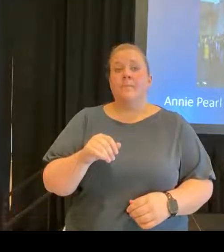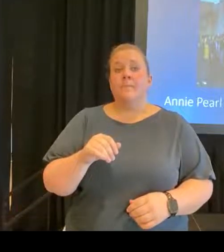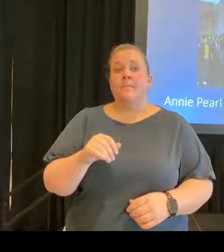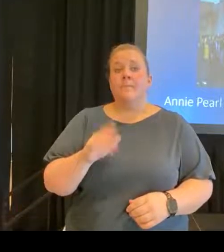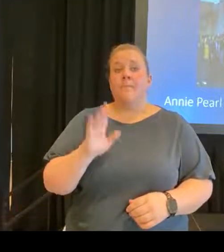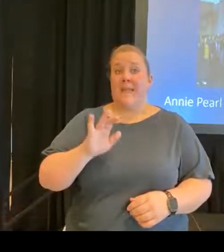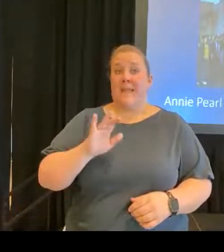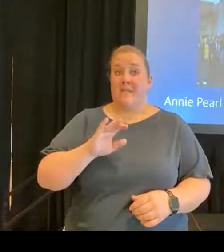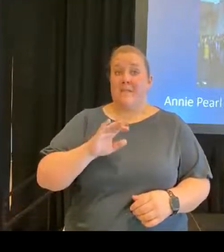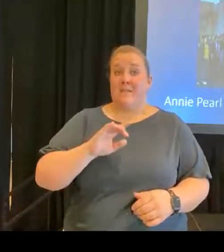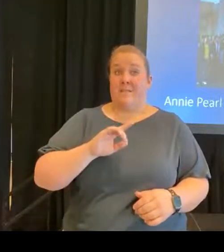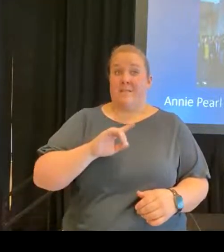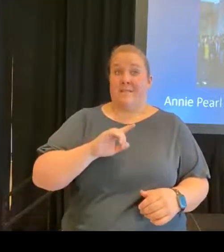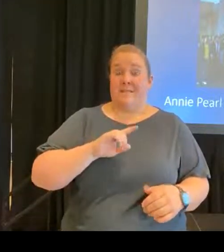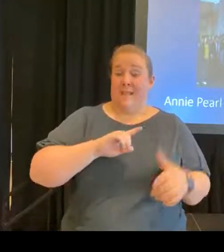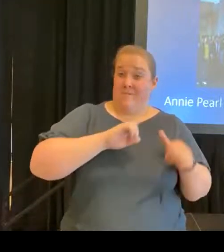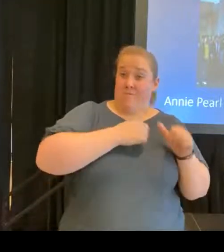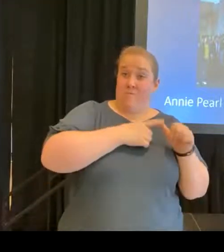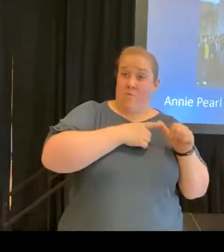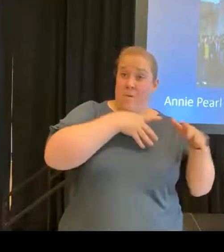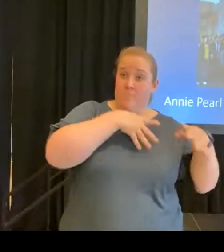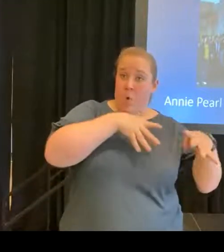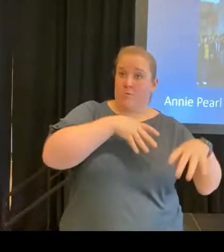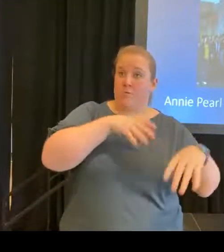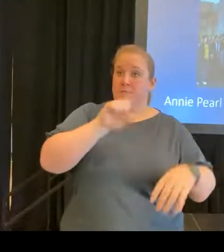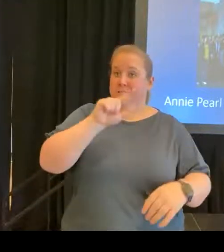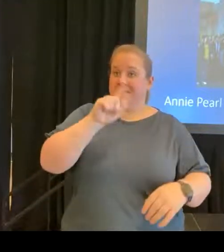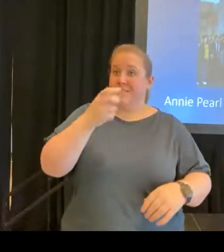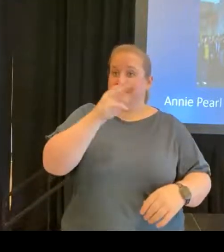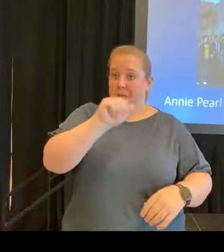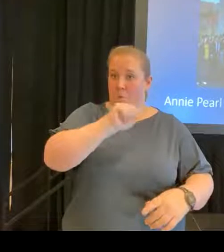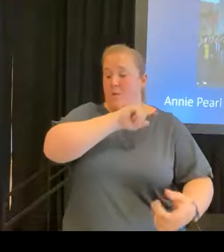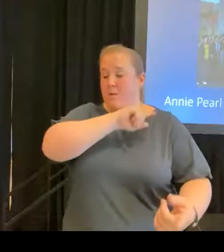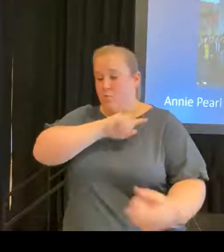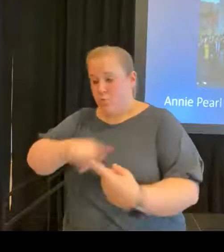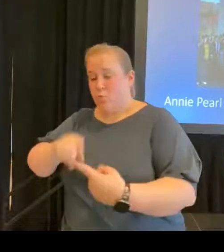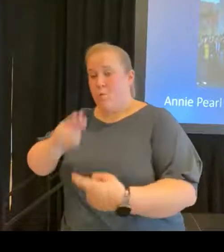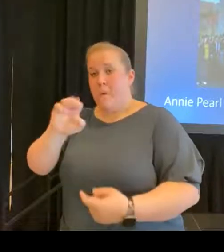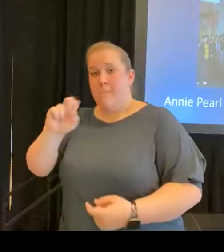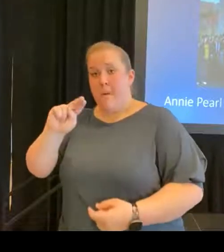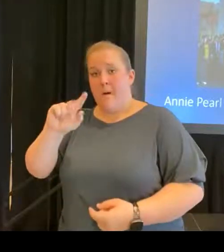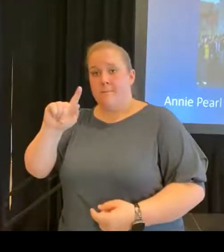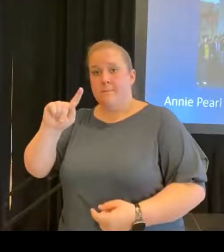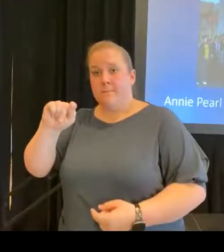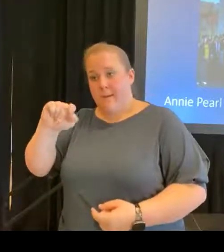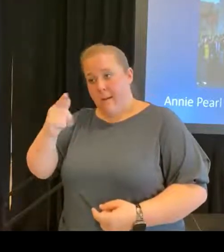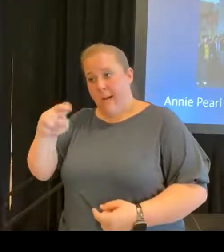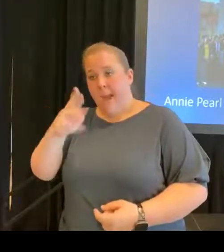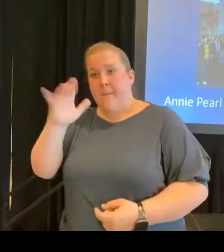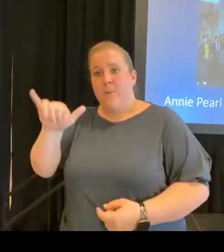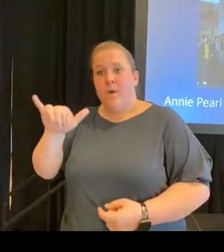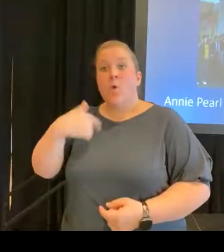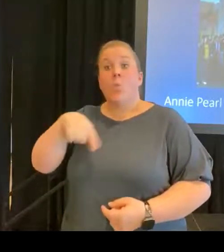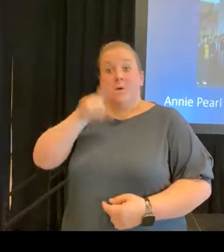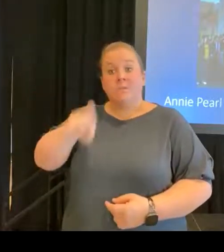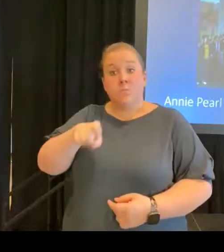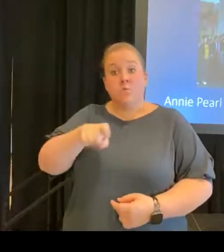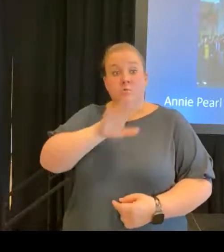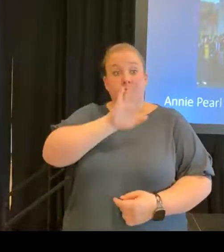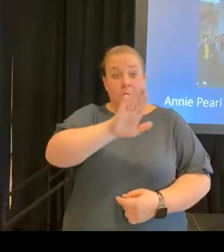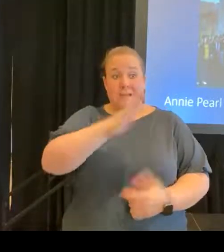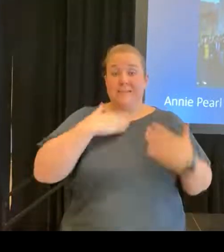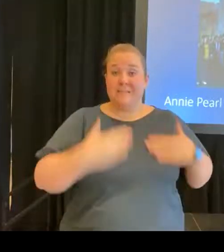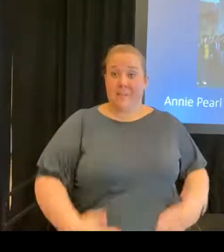the original march from Selma to Montgomery, we were supposed to take his dead body in